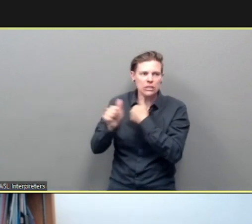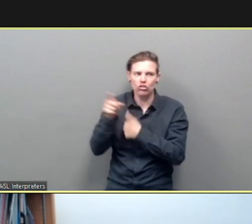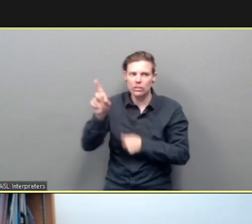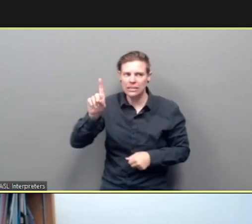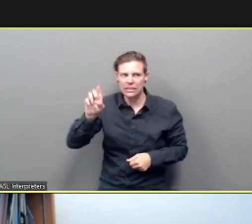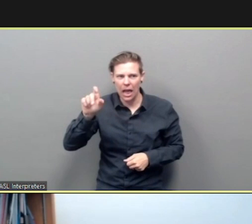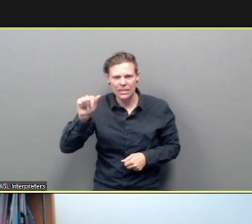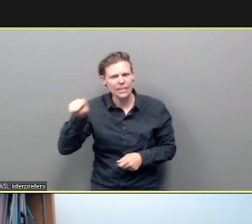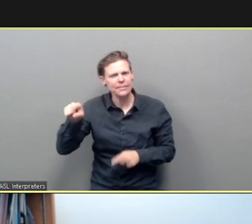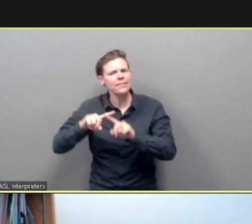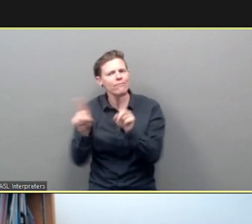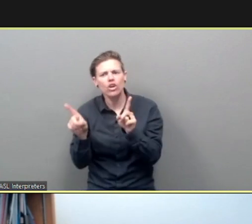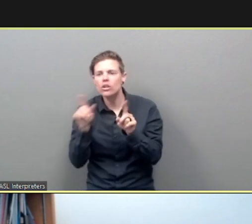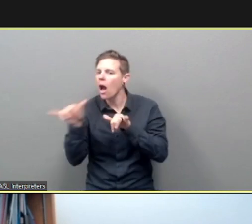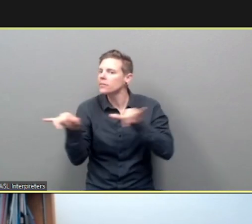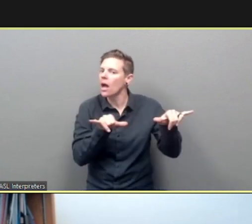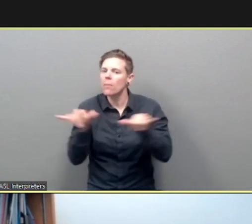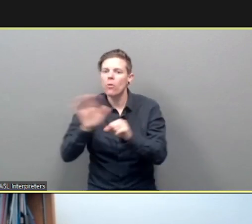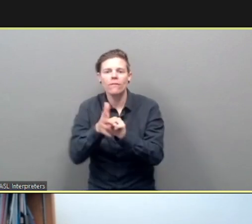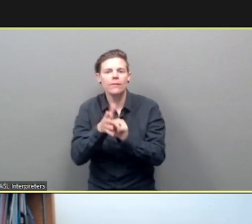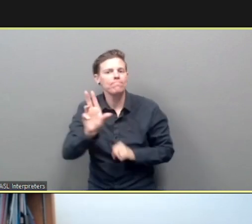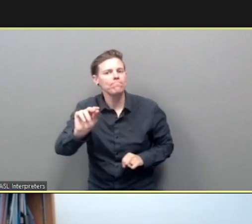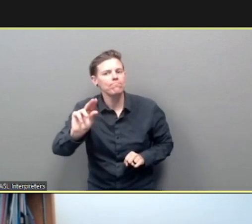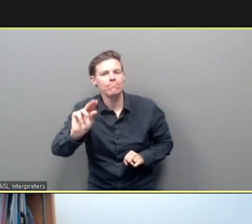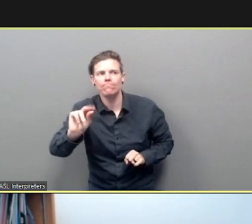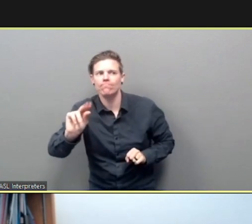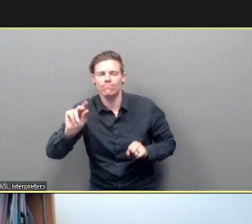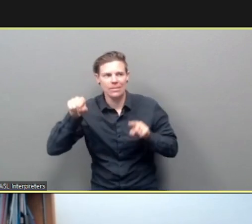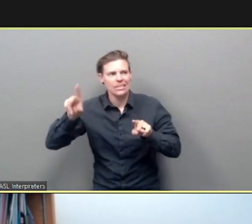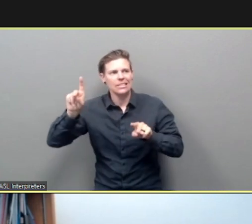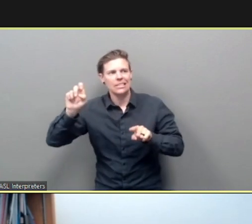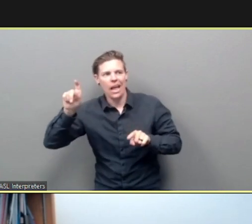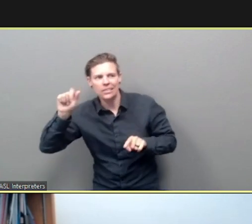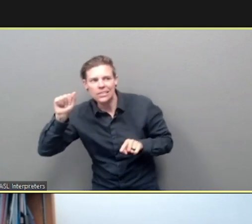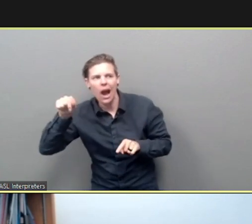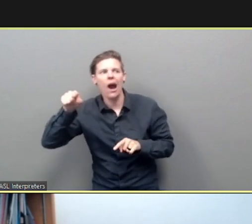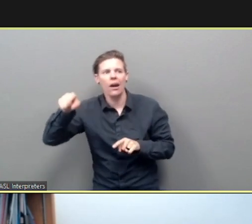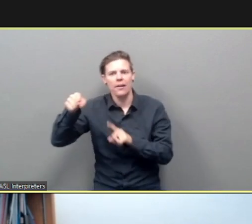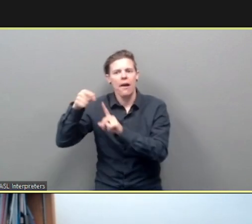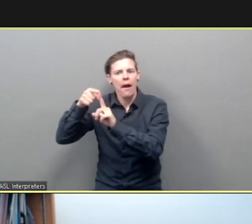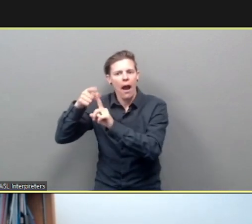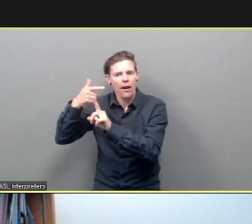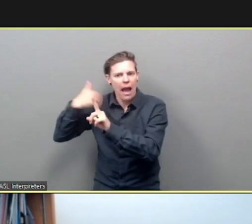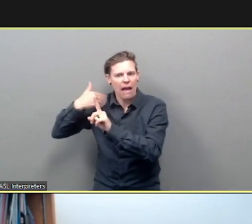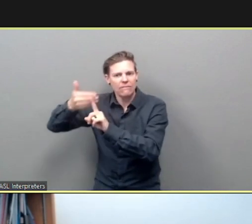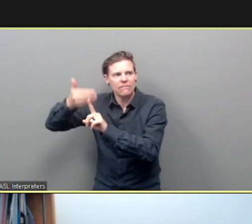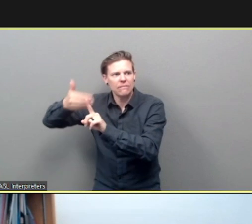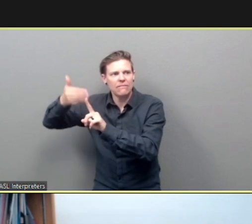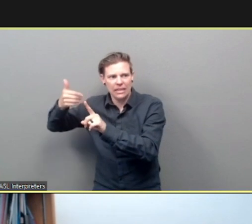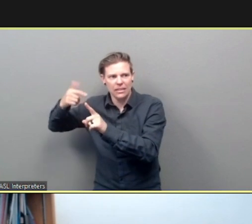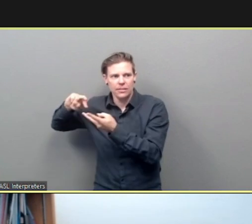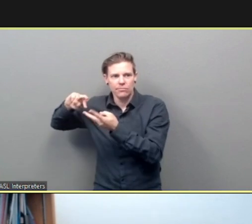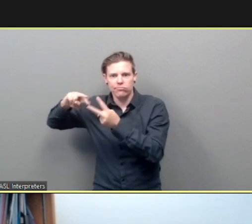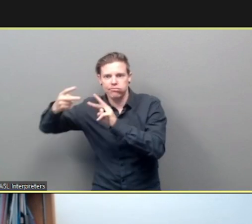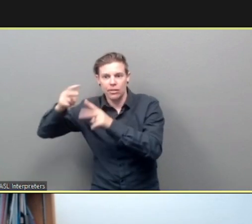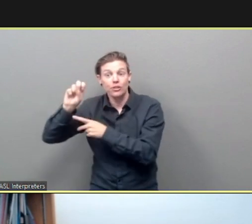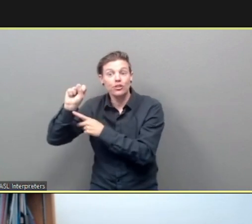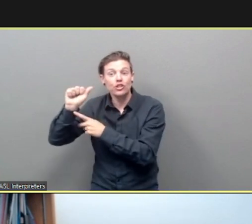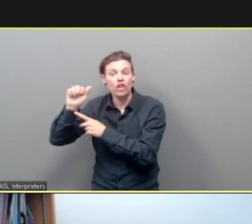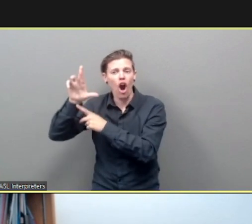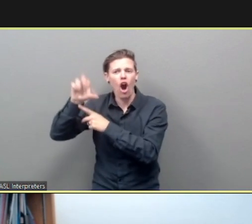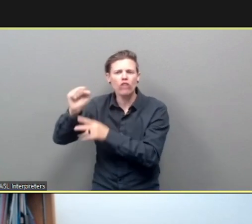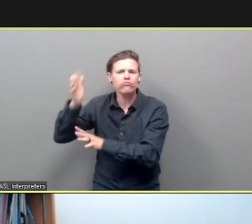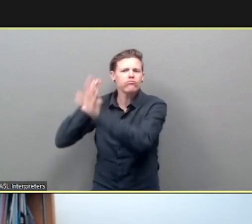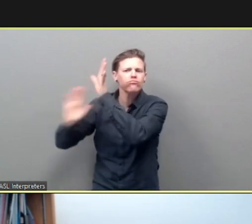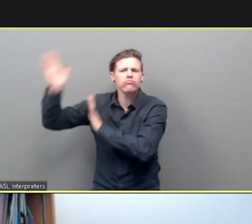from Alpha or the historical ancestral SARS-CoV-2 virus, in